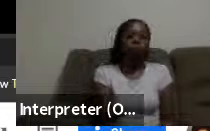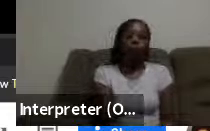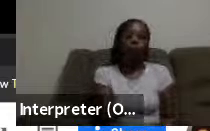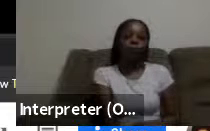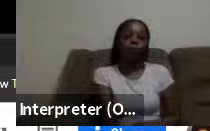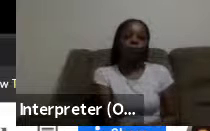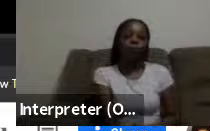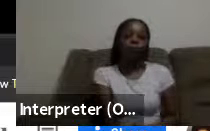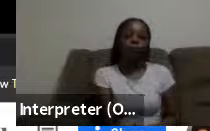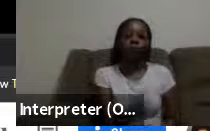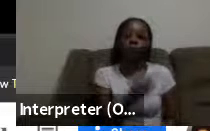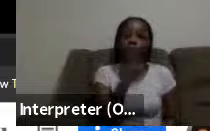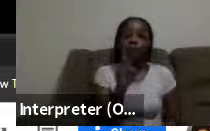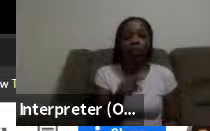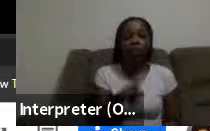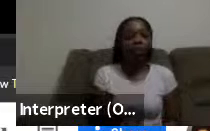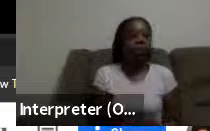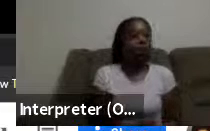Any questions?